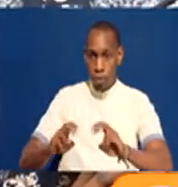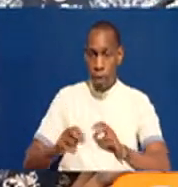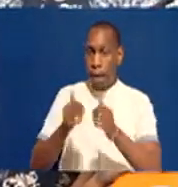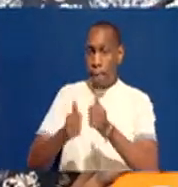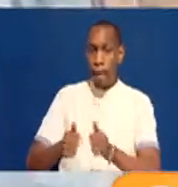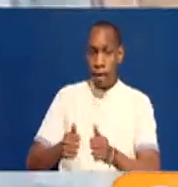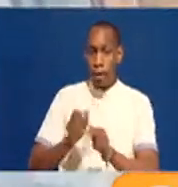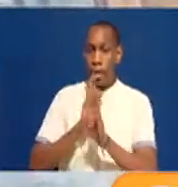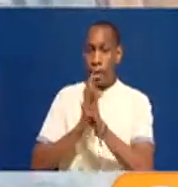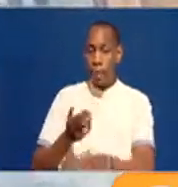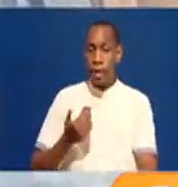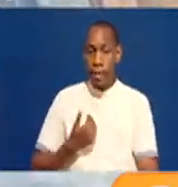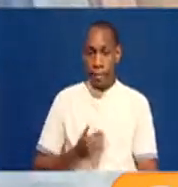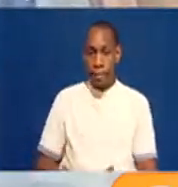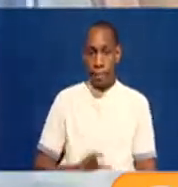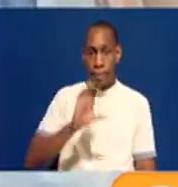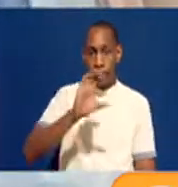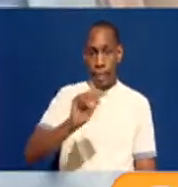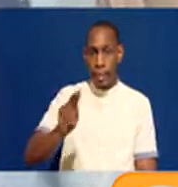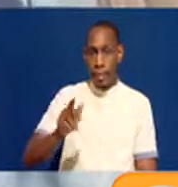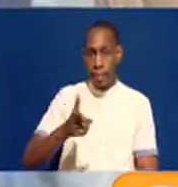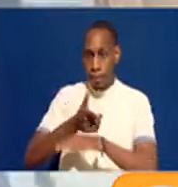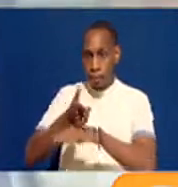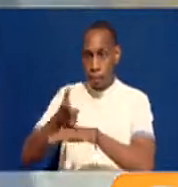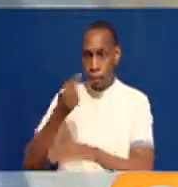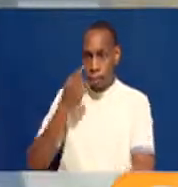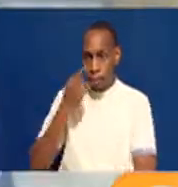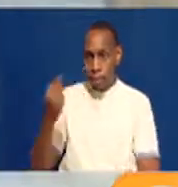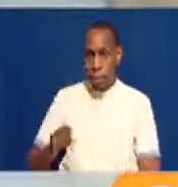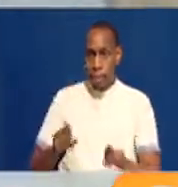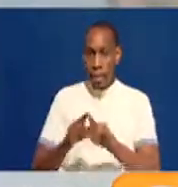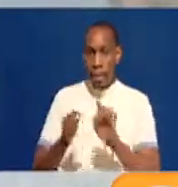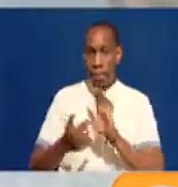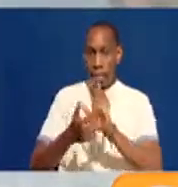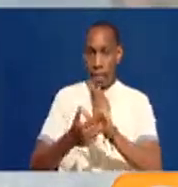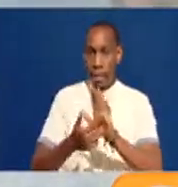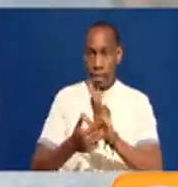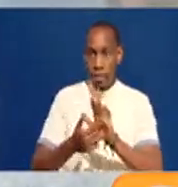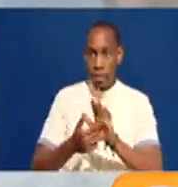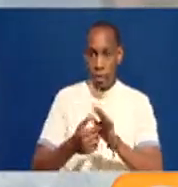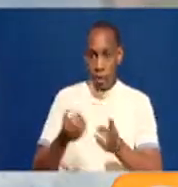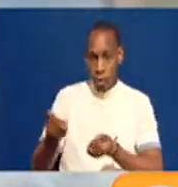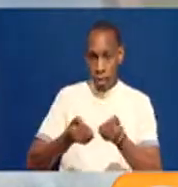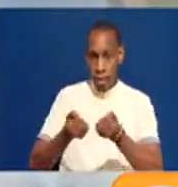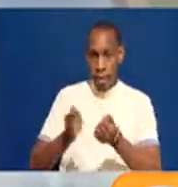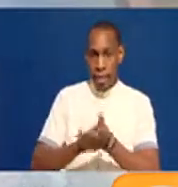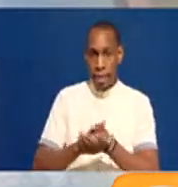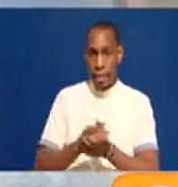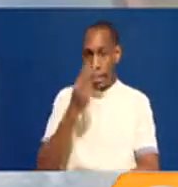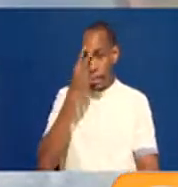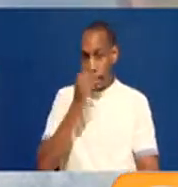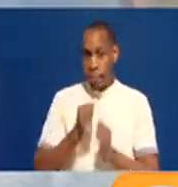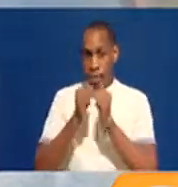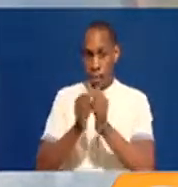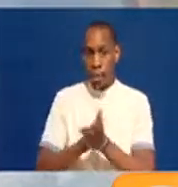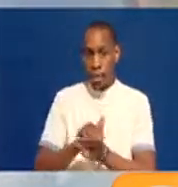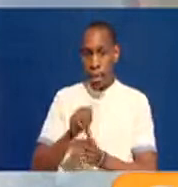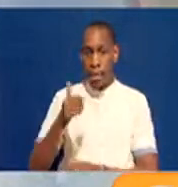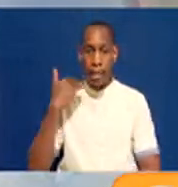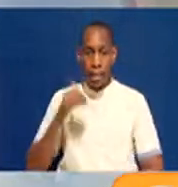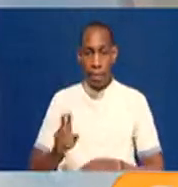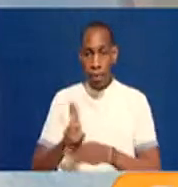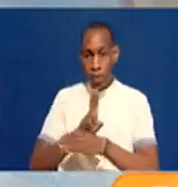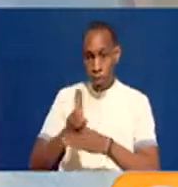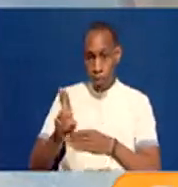any report. The CCTV camera also captured the runaway vehicle Susan Kamau and her accomplice